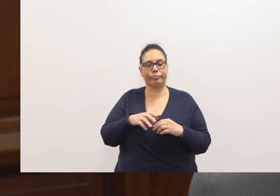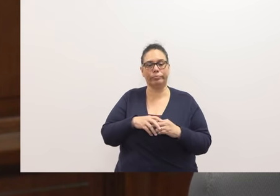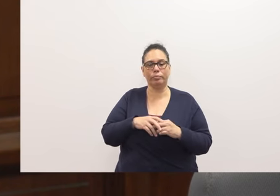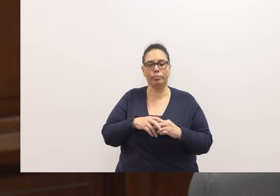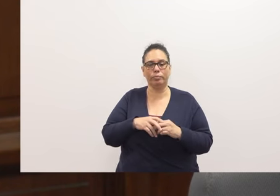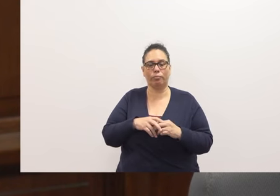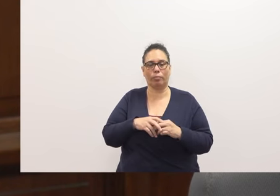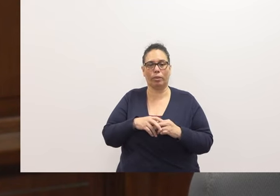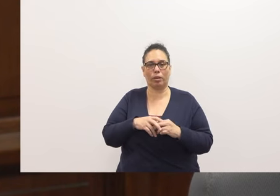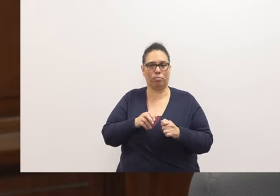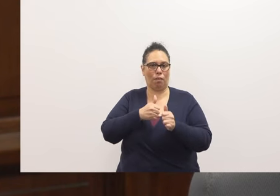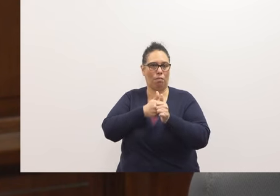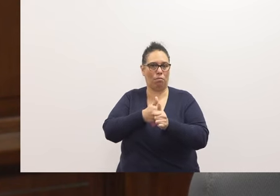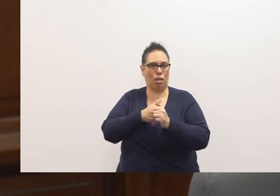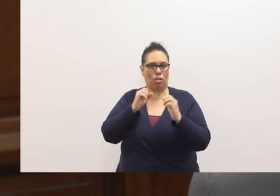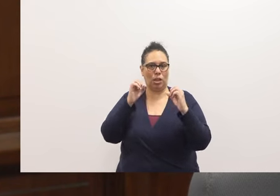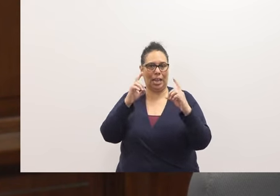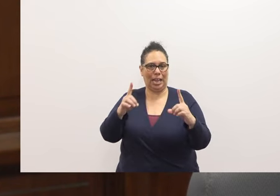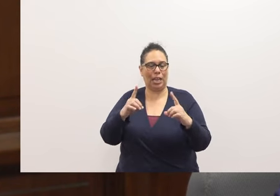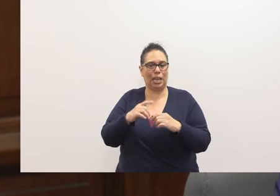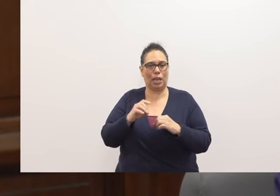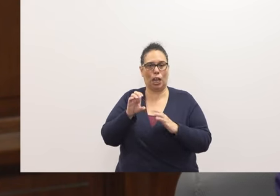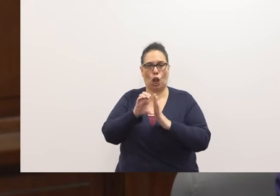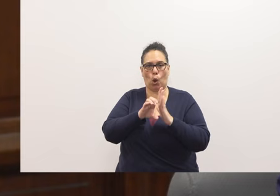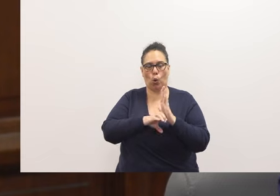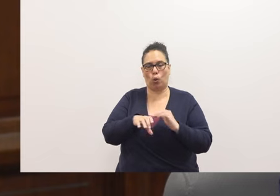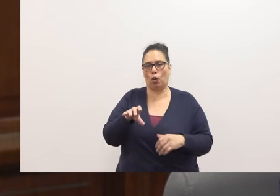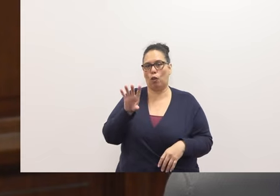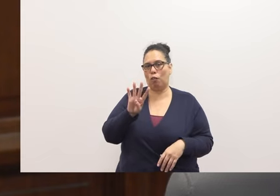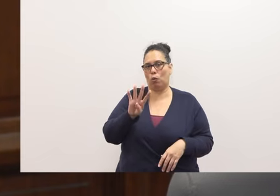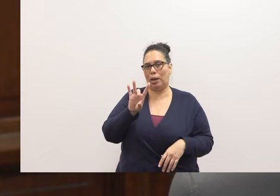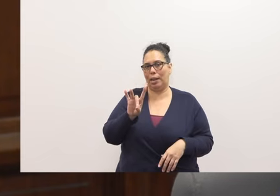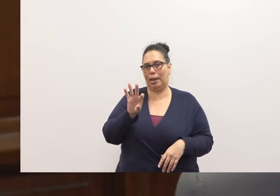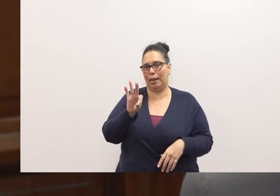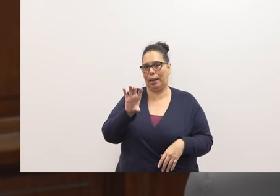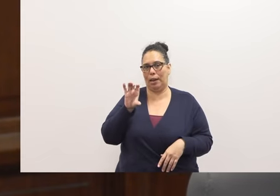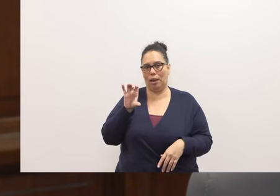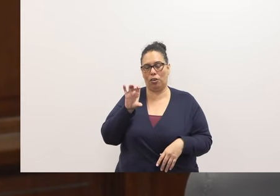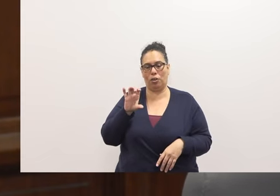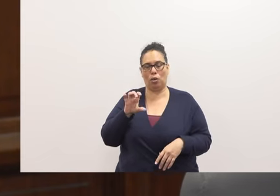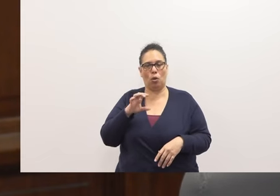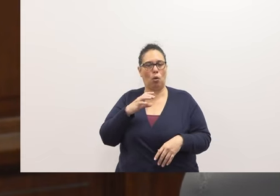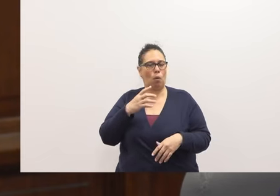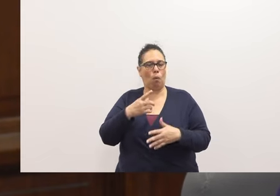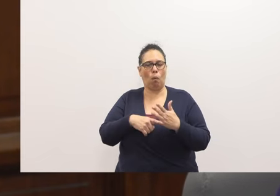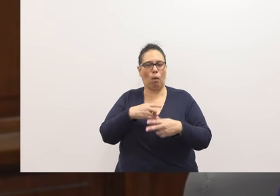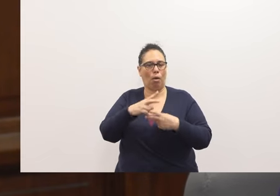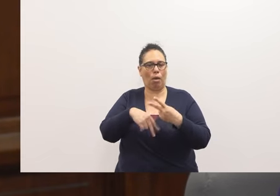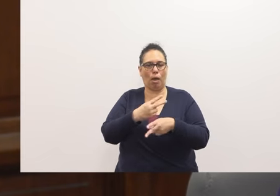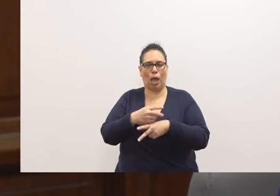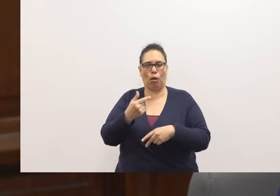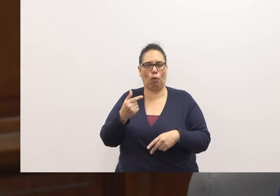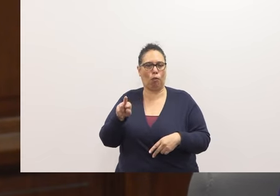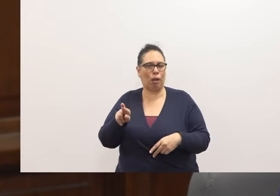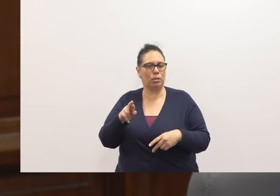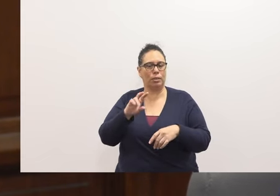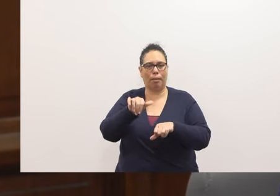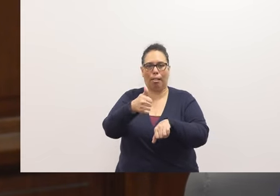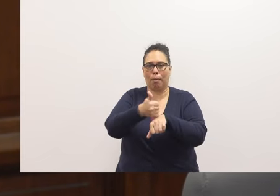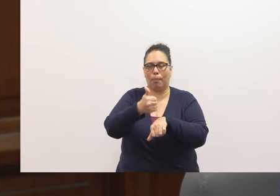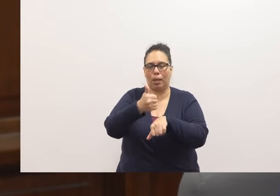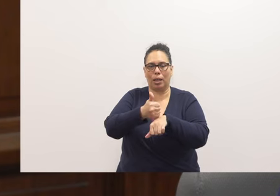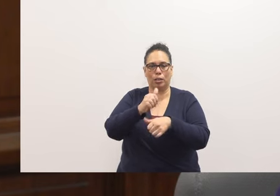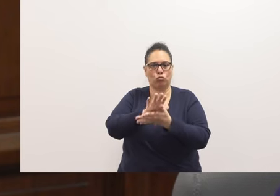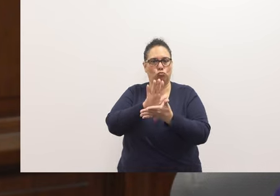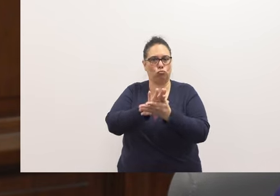Ed Code 48900, what kind of guardrails can we implement as a